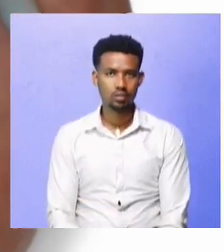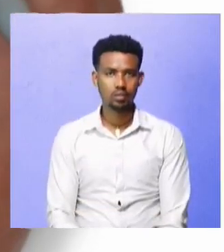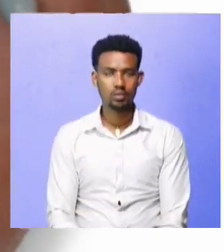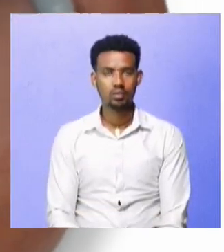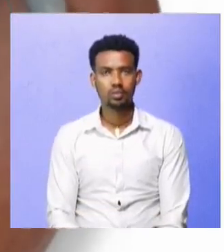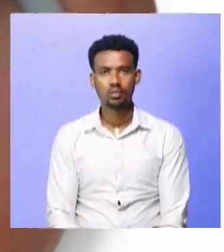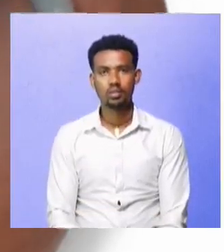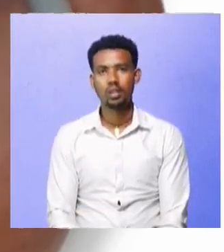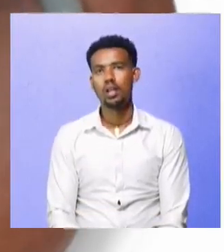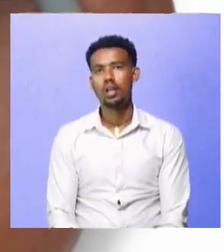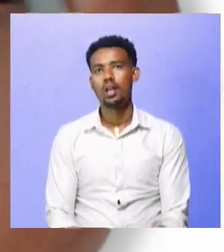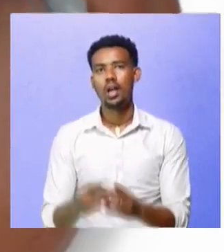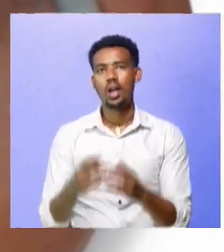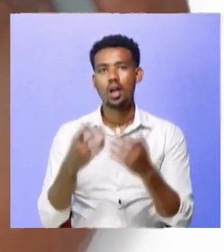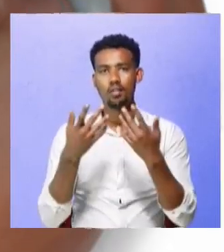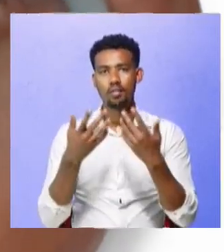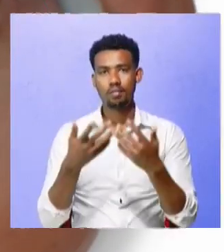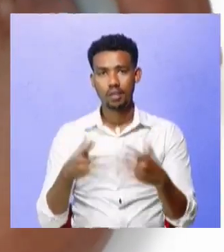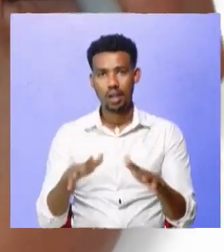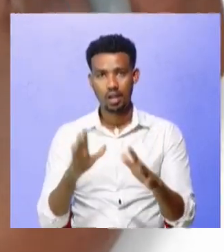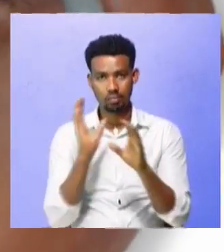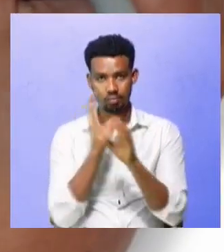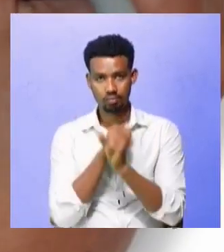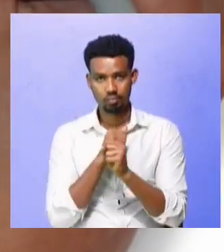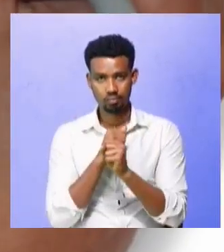is done